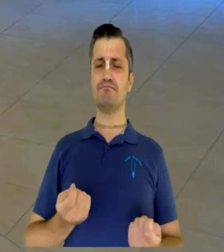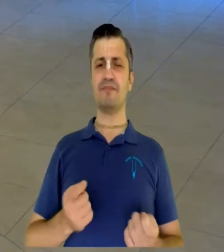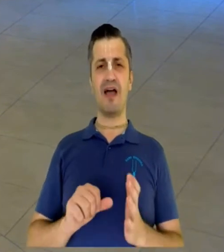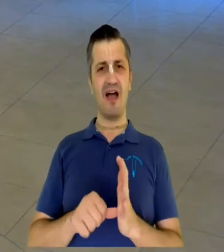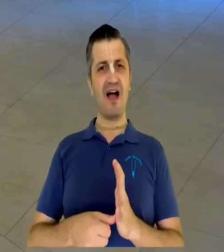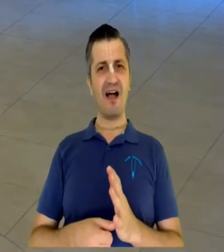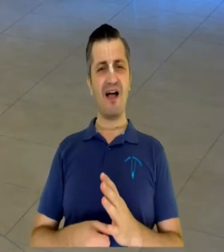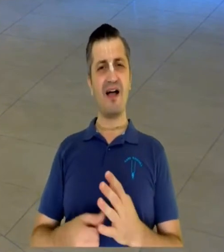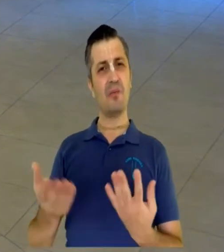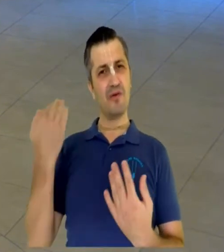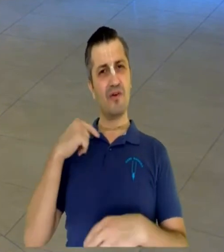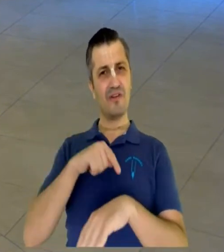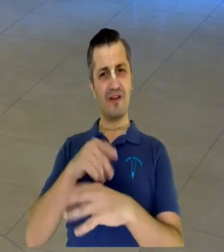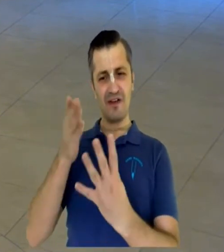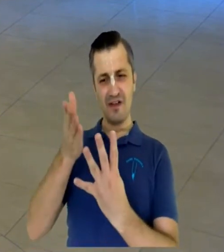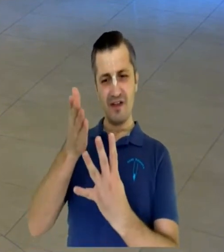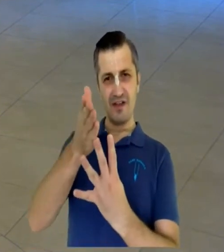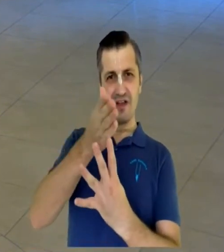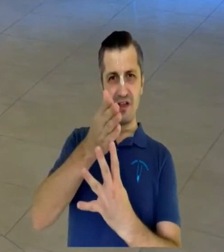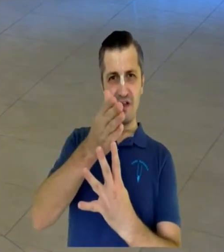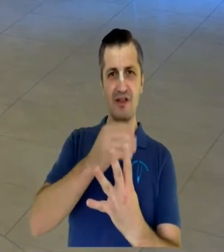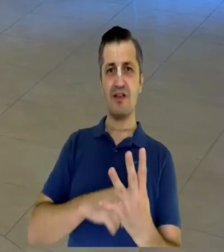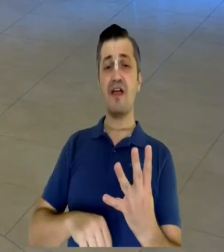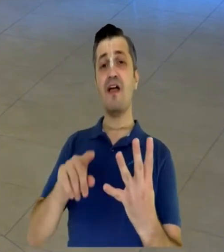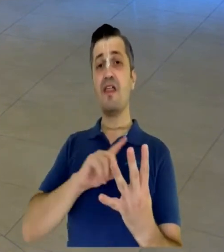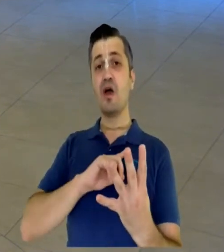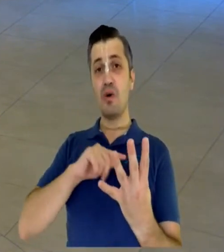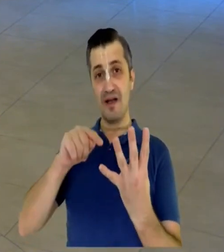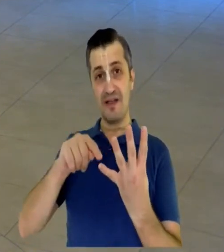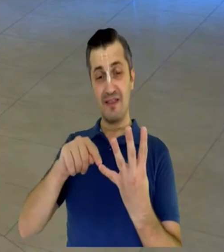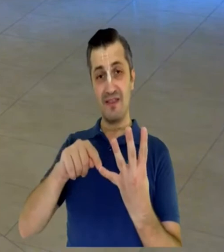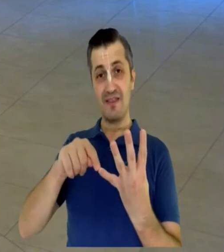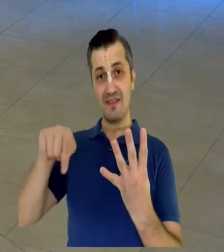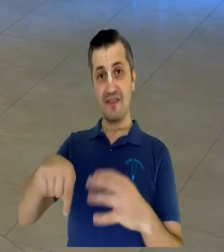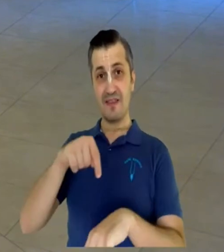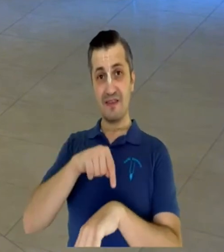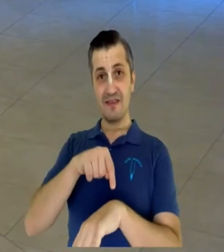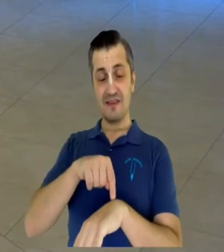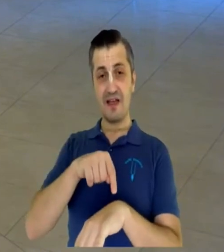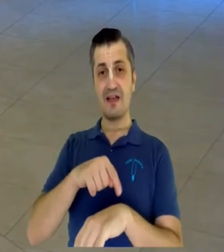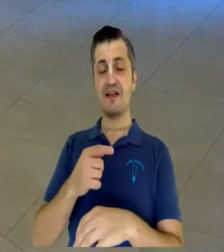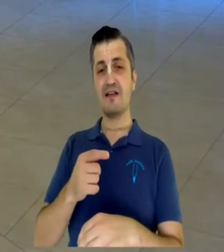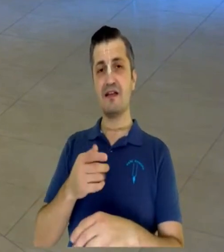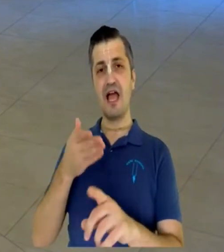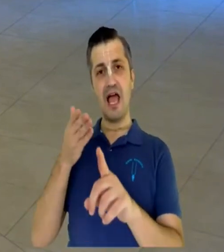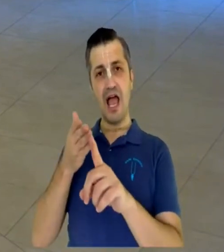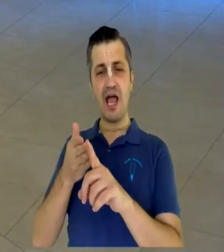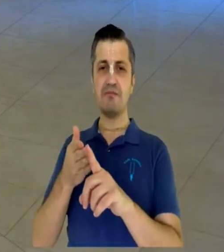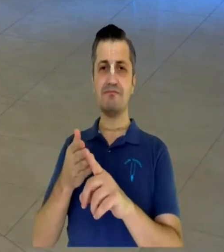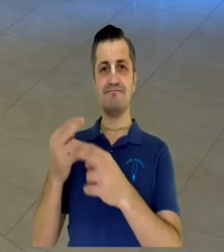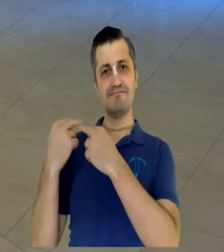this is the recommended process for the sage. So there's three things that we do actually, which